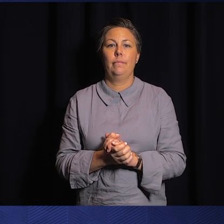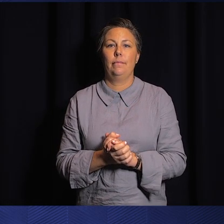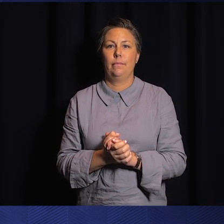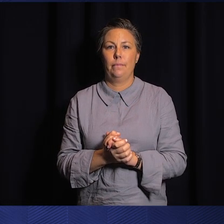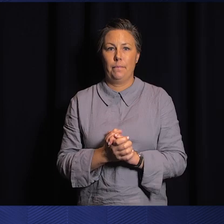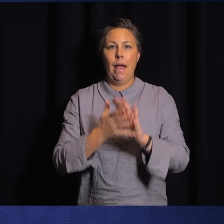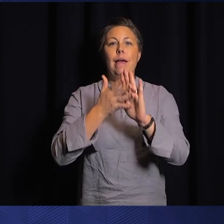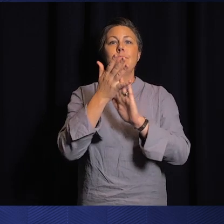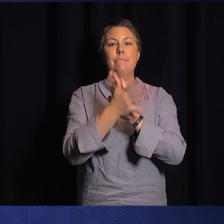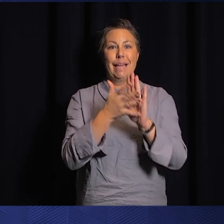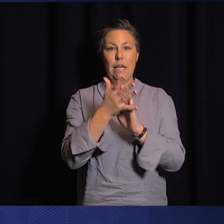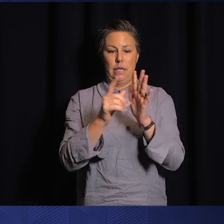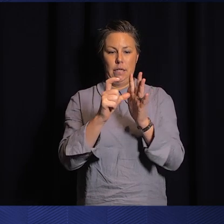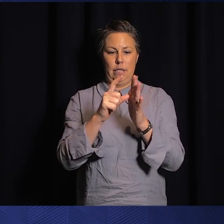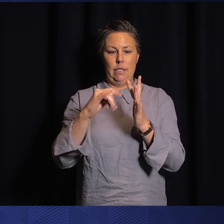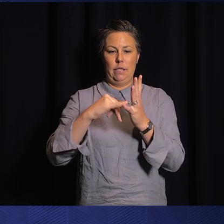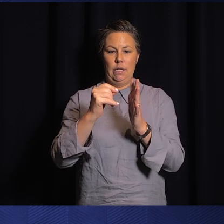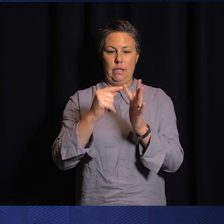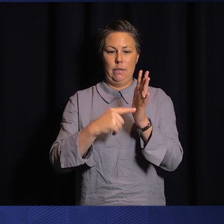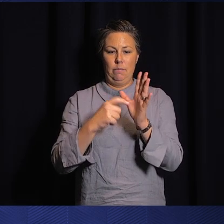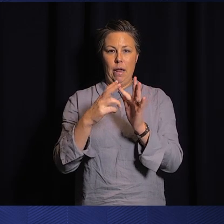where people are forced to leave their